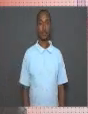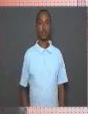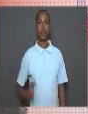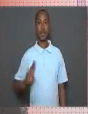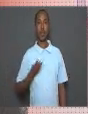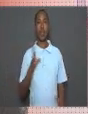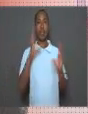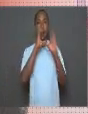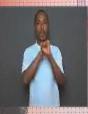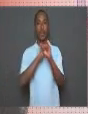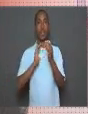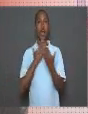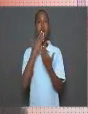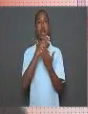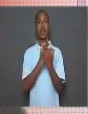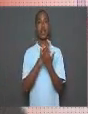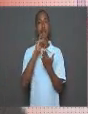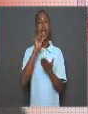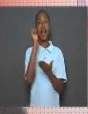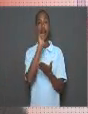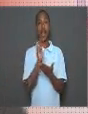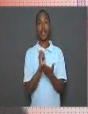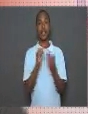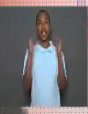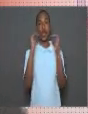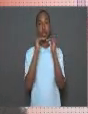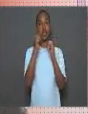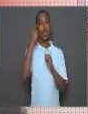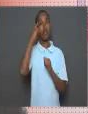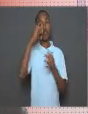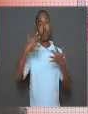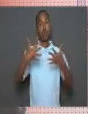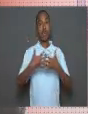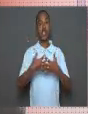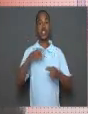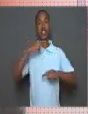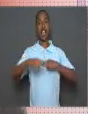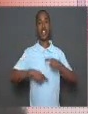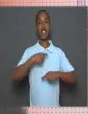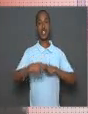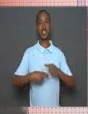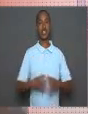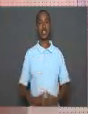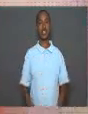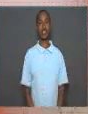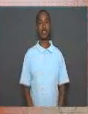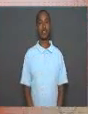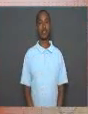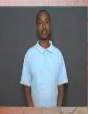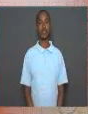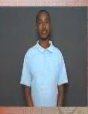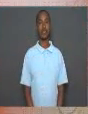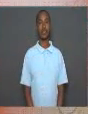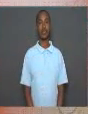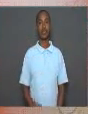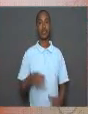We finished our lesson by writing equations for combination reactions.